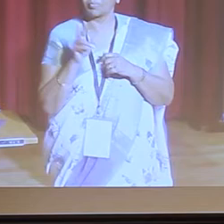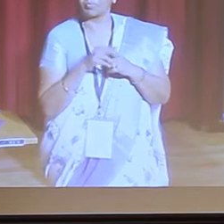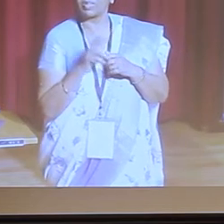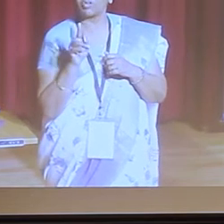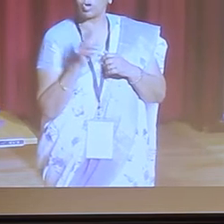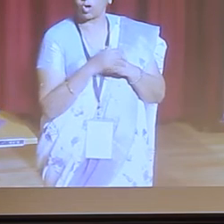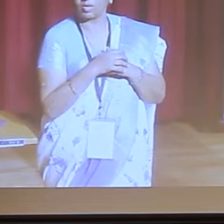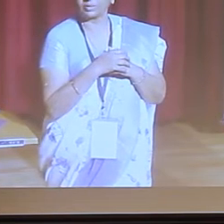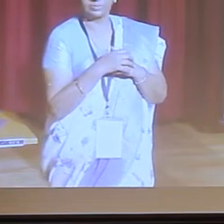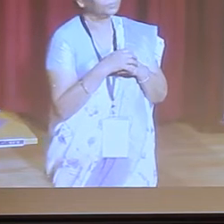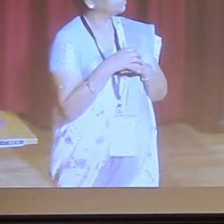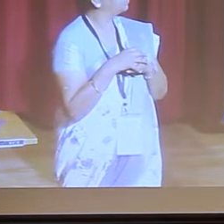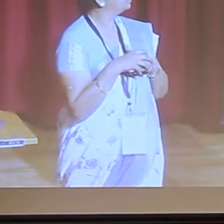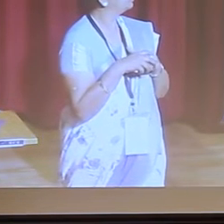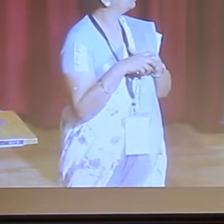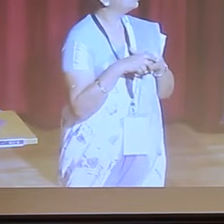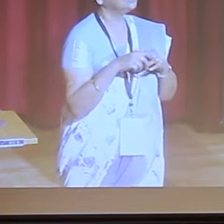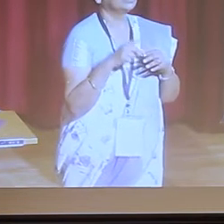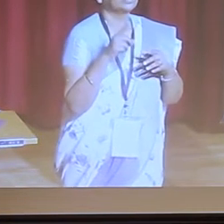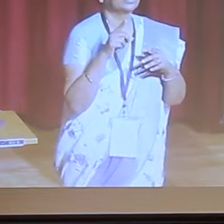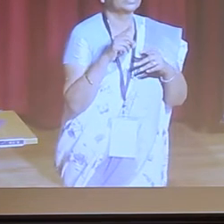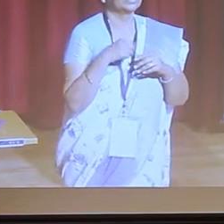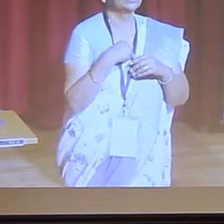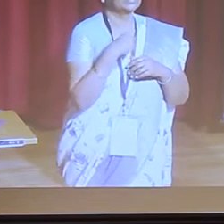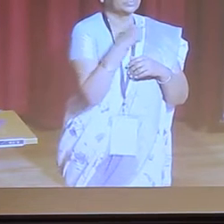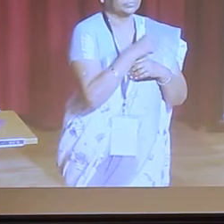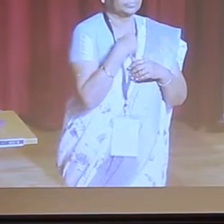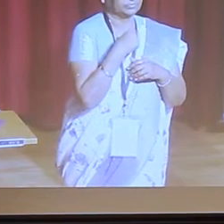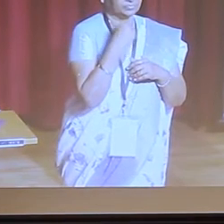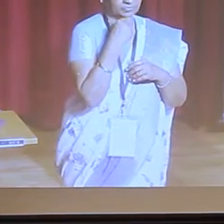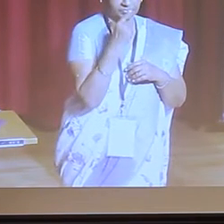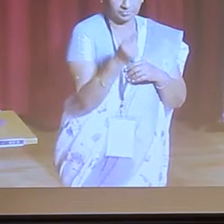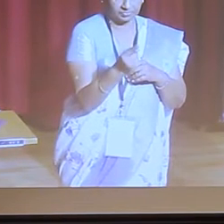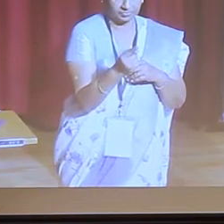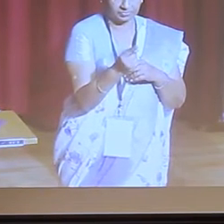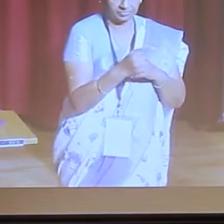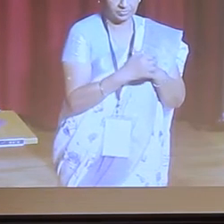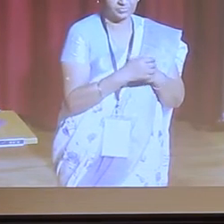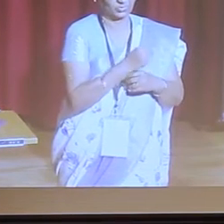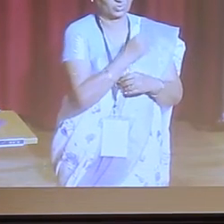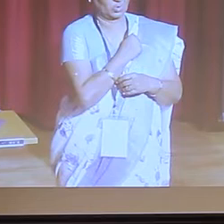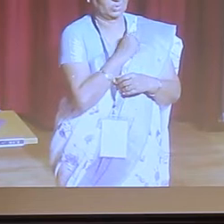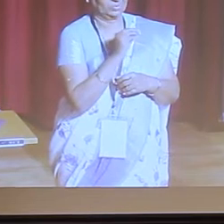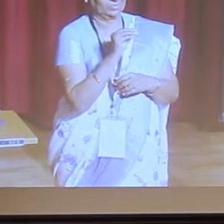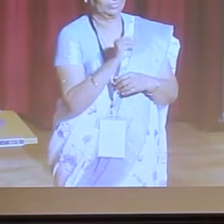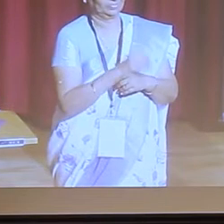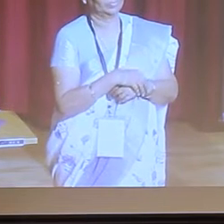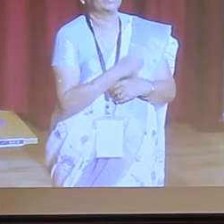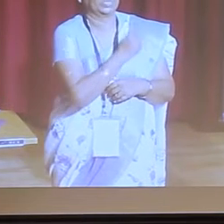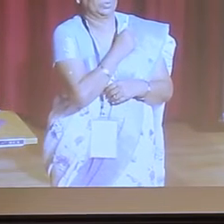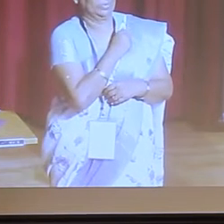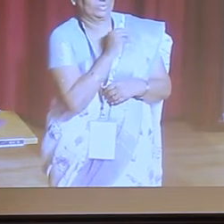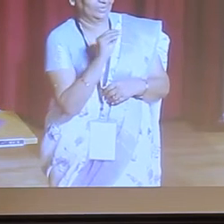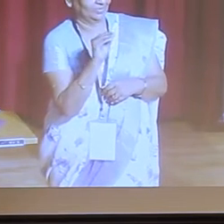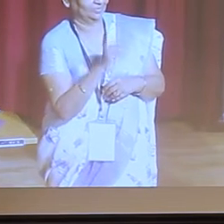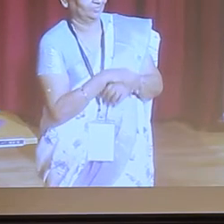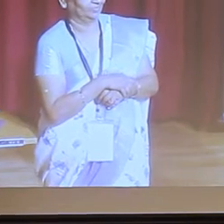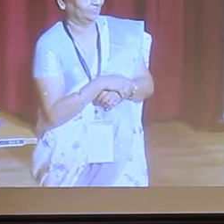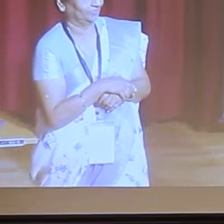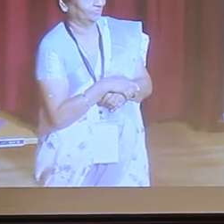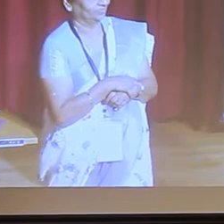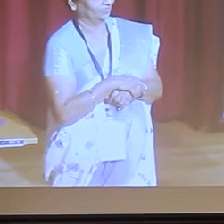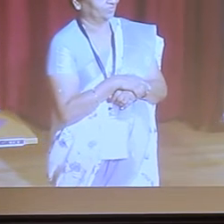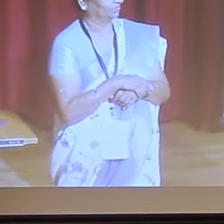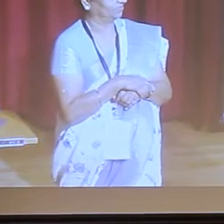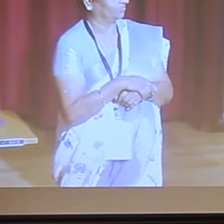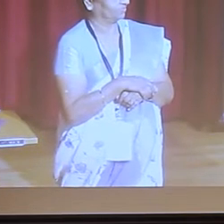being a teacher, I sometimes lose my voice, so I'll probably have to accept my apology and just watch the video with